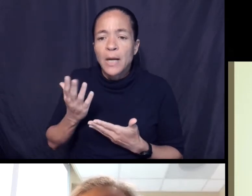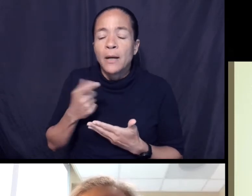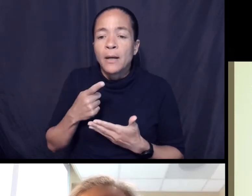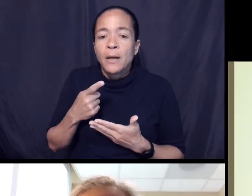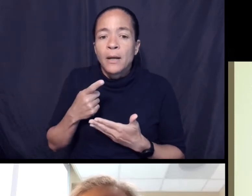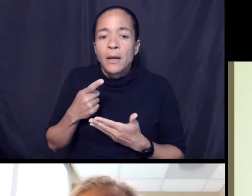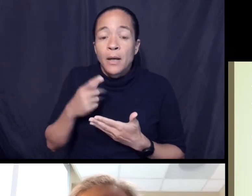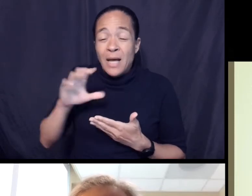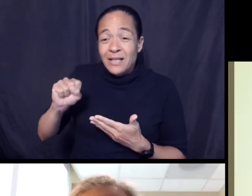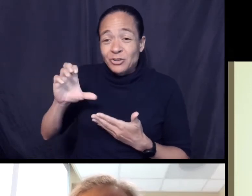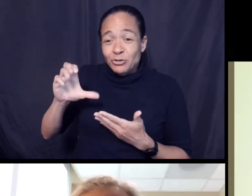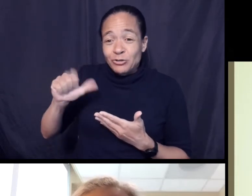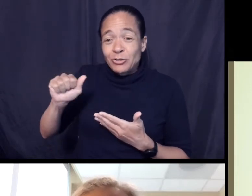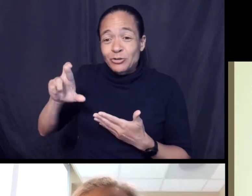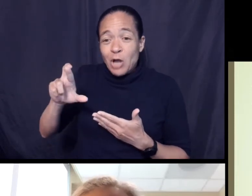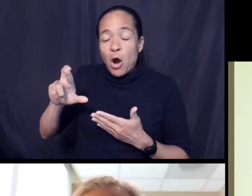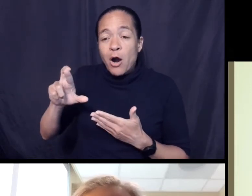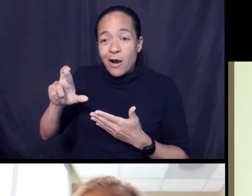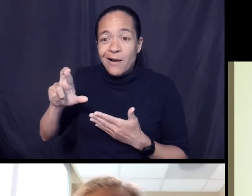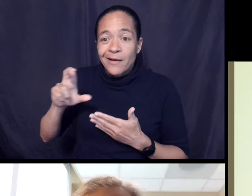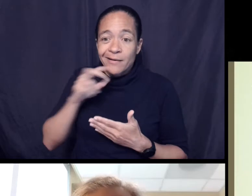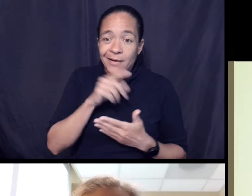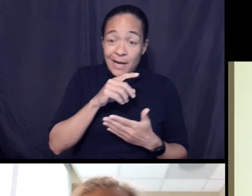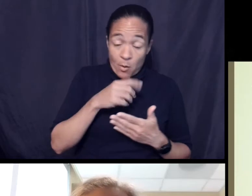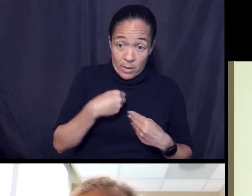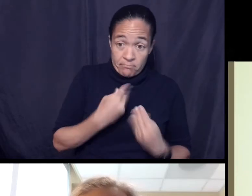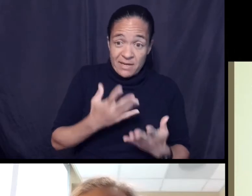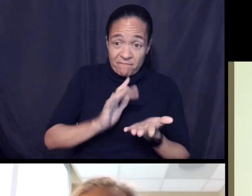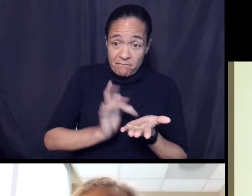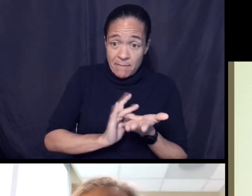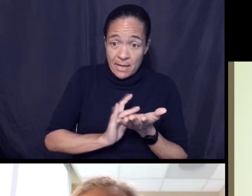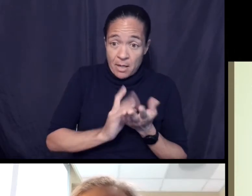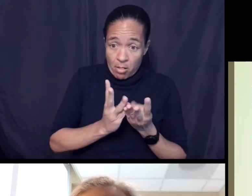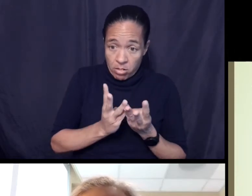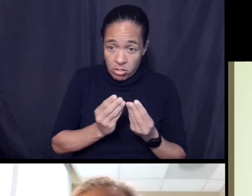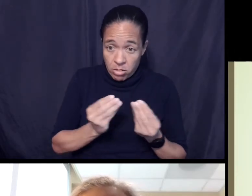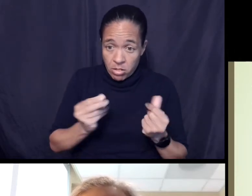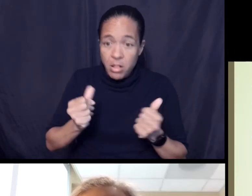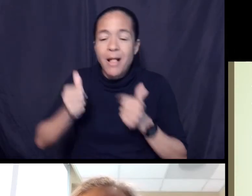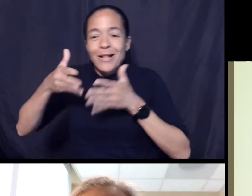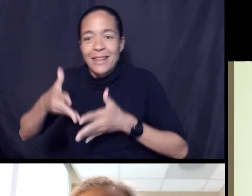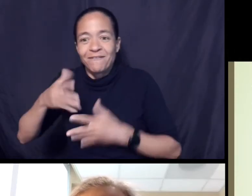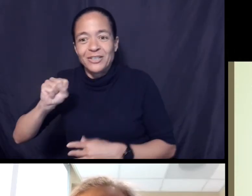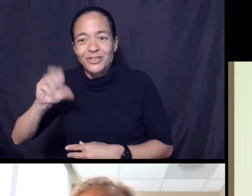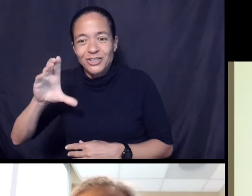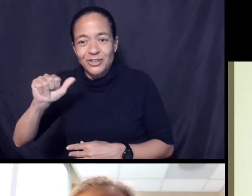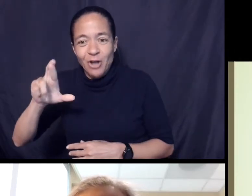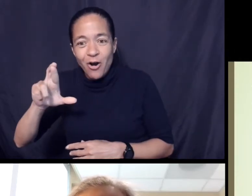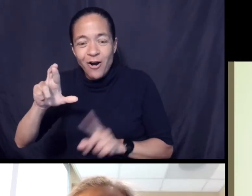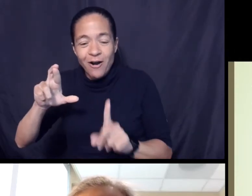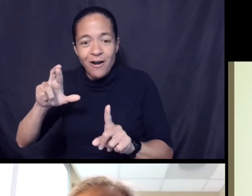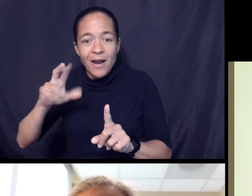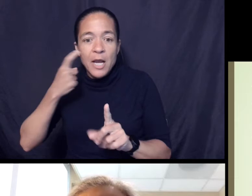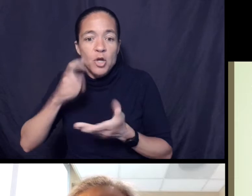the residual scarring of the retina after treatment. And you can see these large areas where the